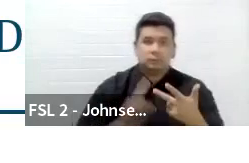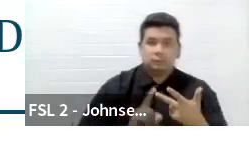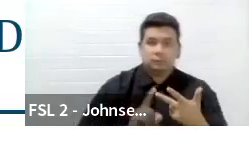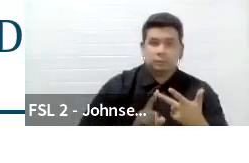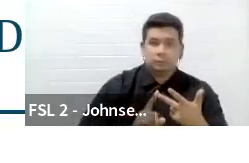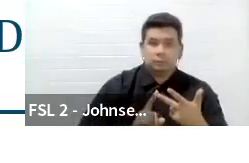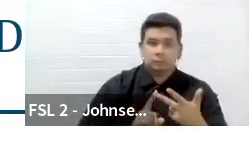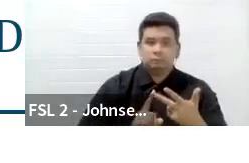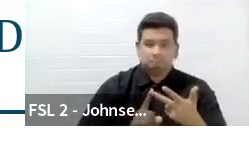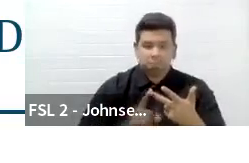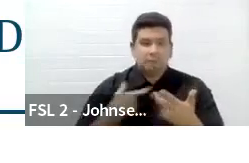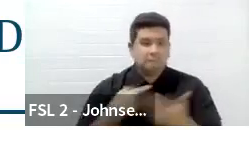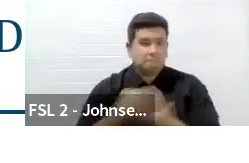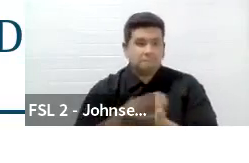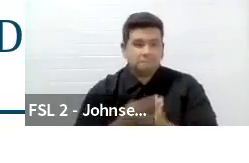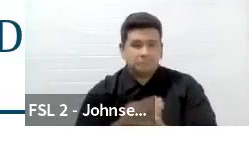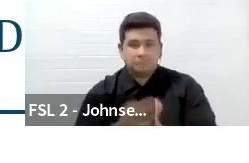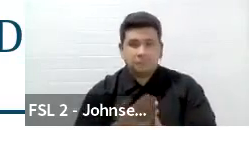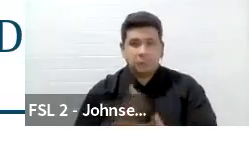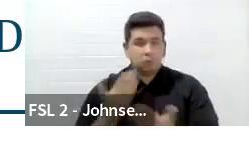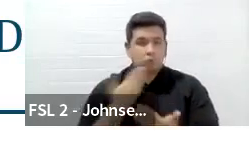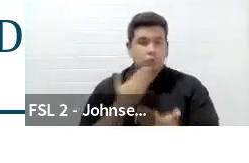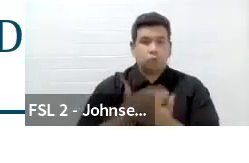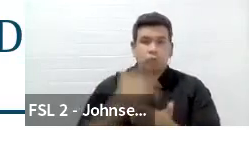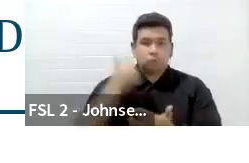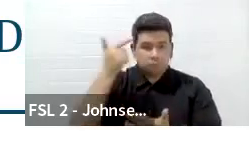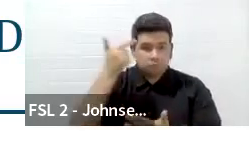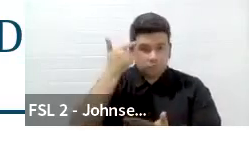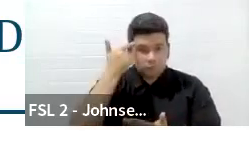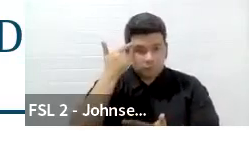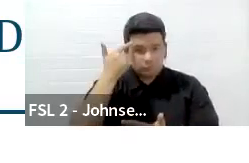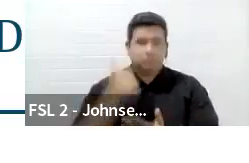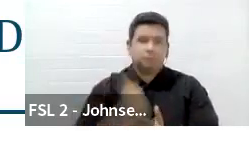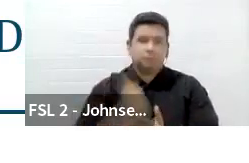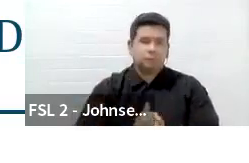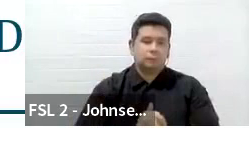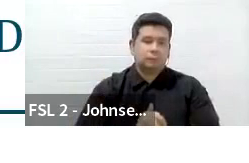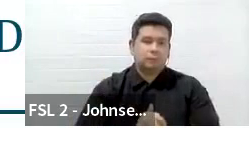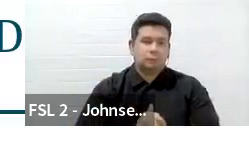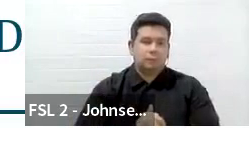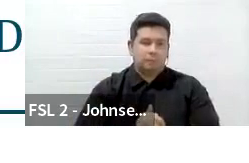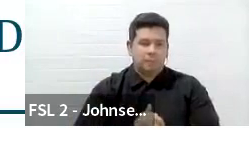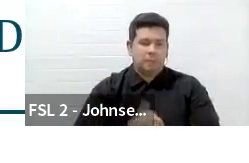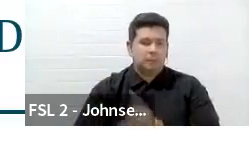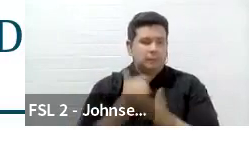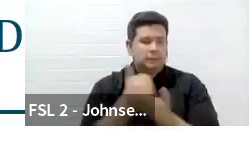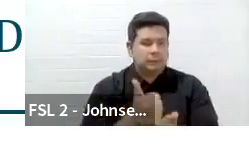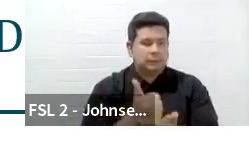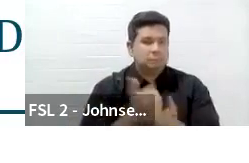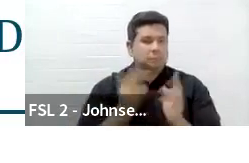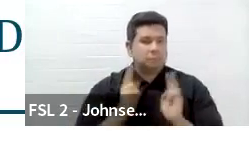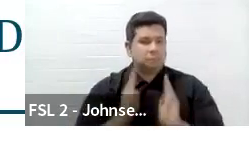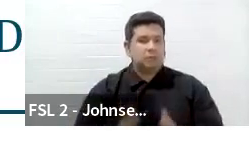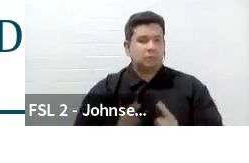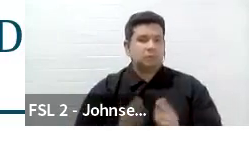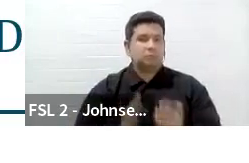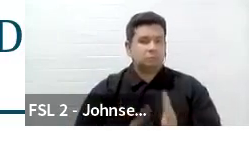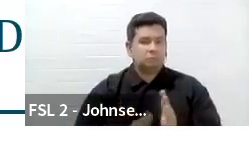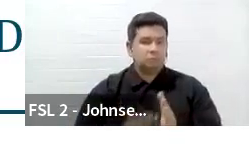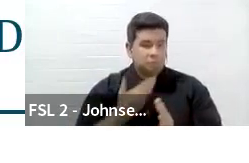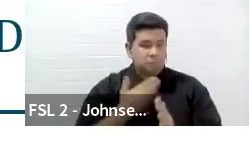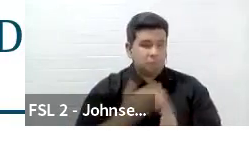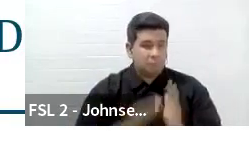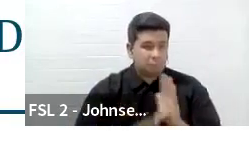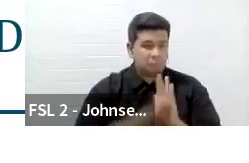budget, which with good governance is expected to translate into better health and better education for this COVID